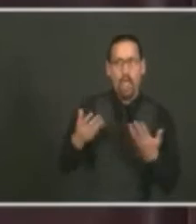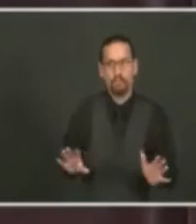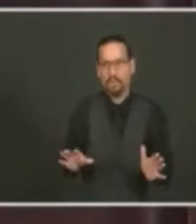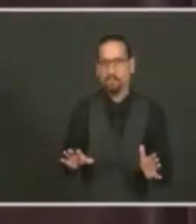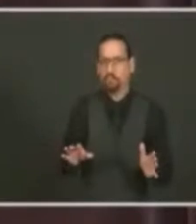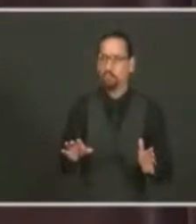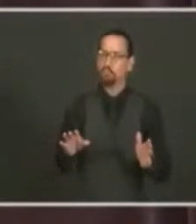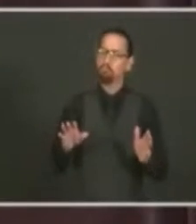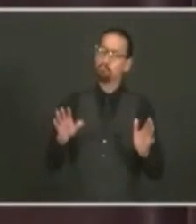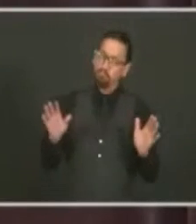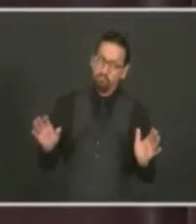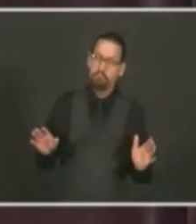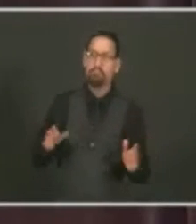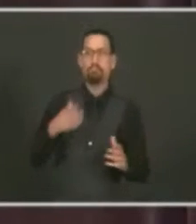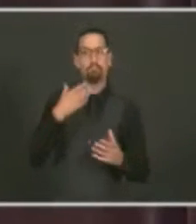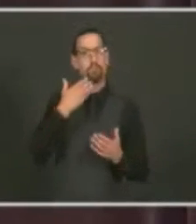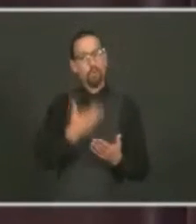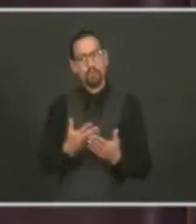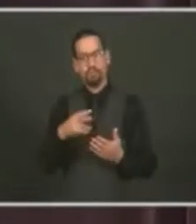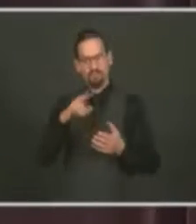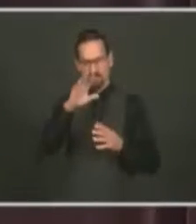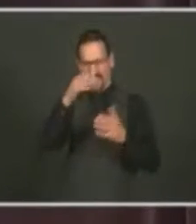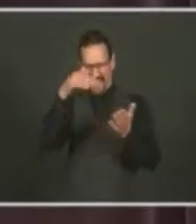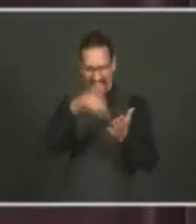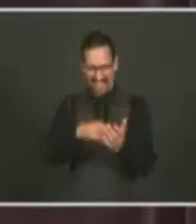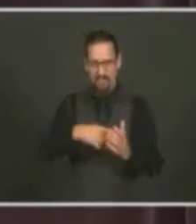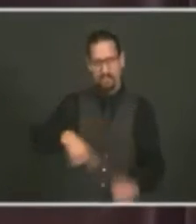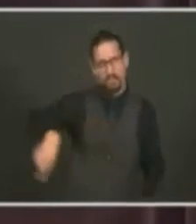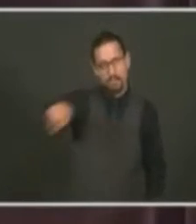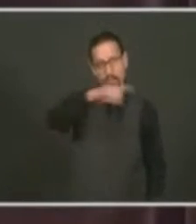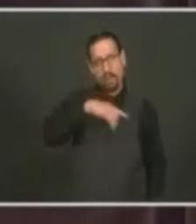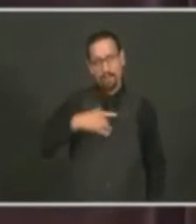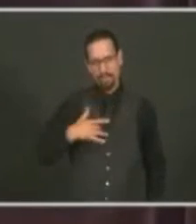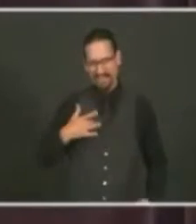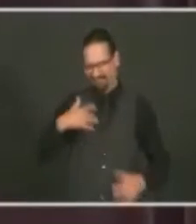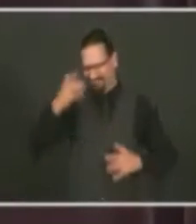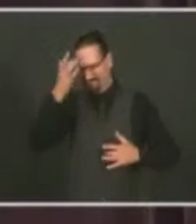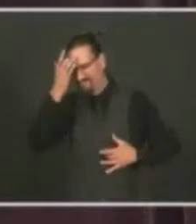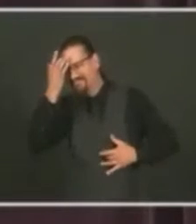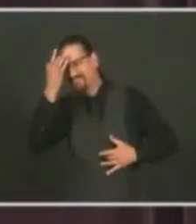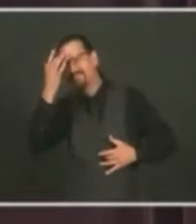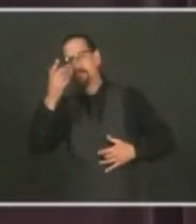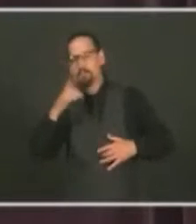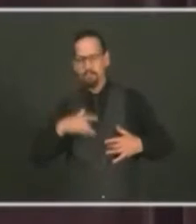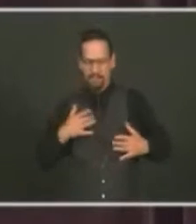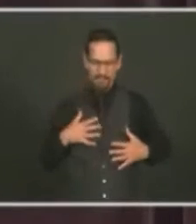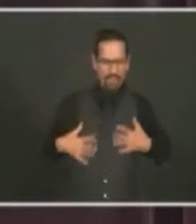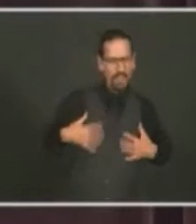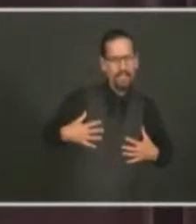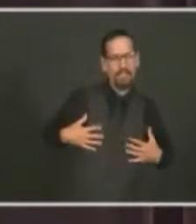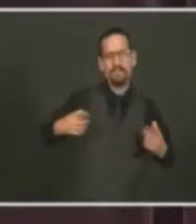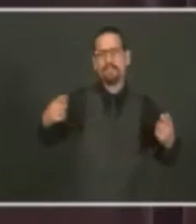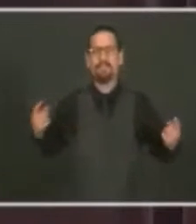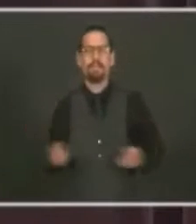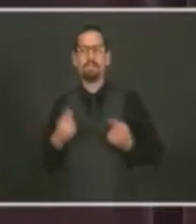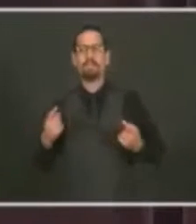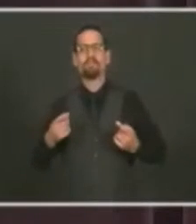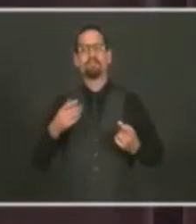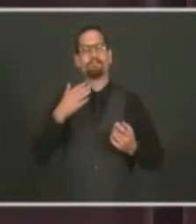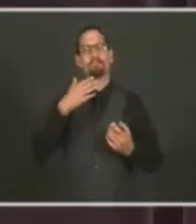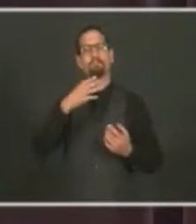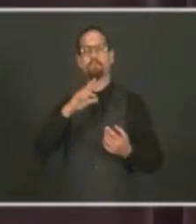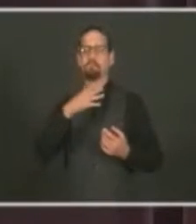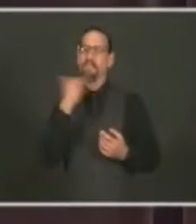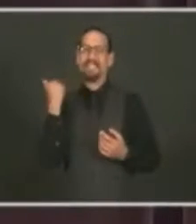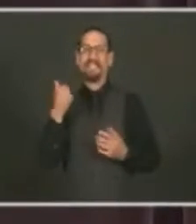COVID-19, call and make yourself an appointment to get tested. Remember, the earlier in the day, the better.